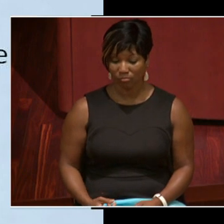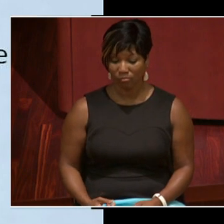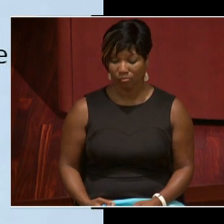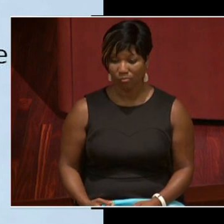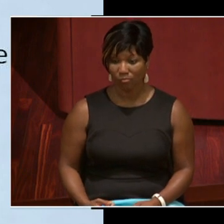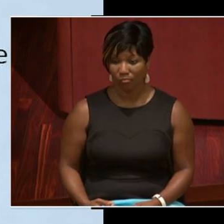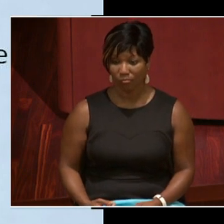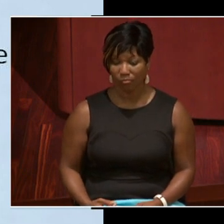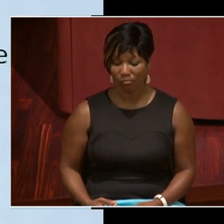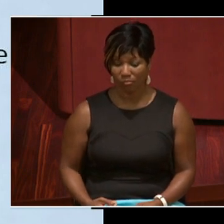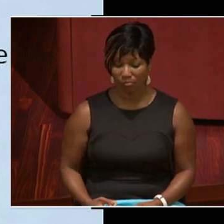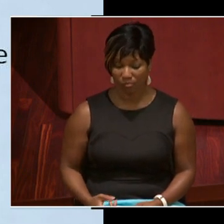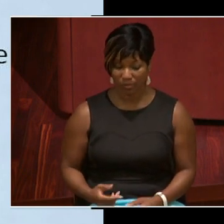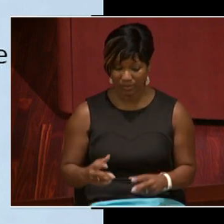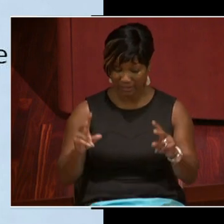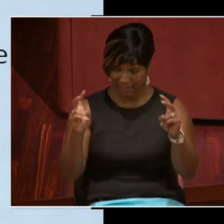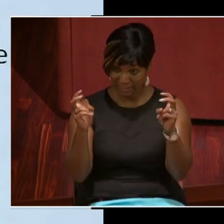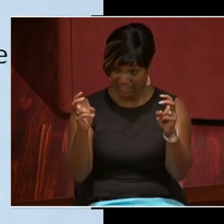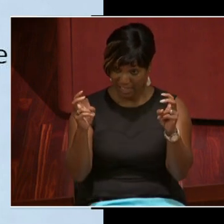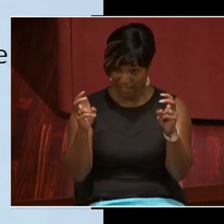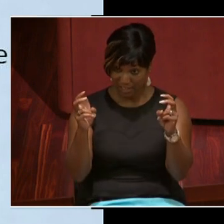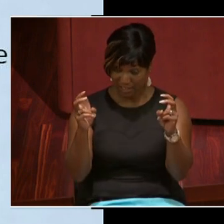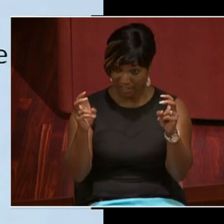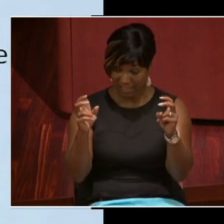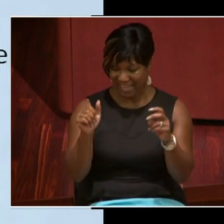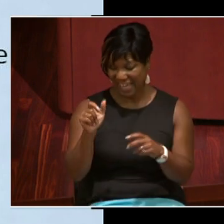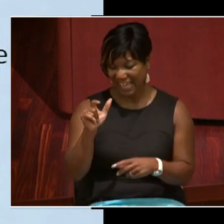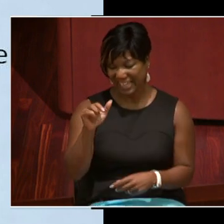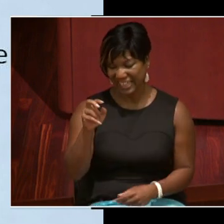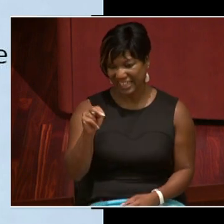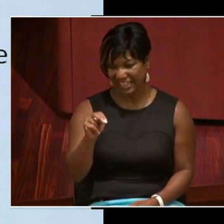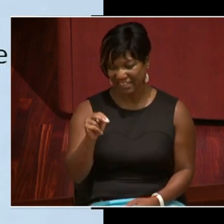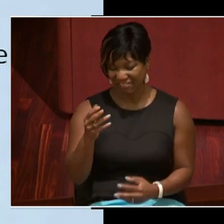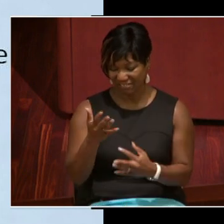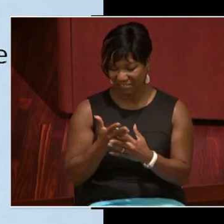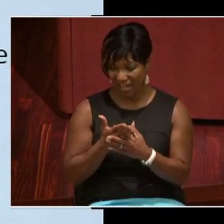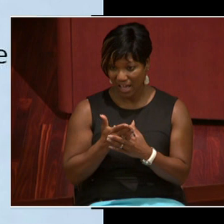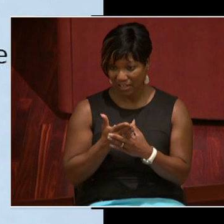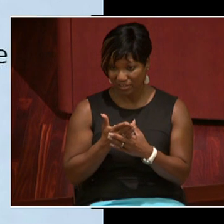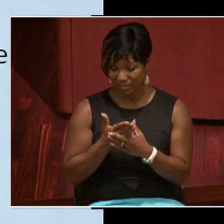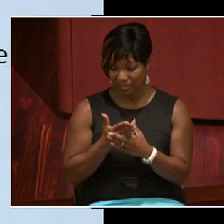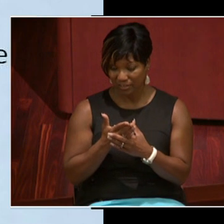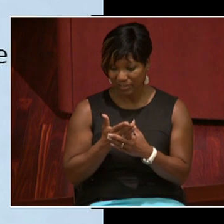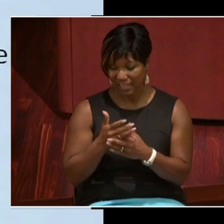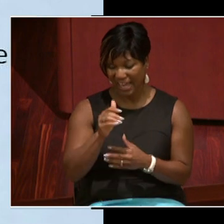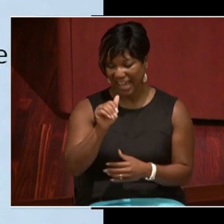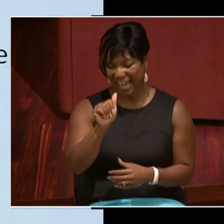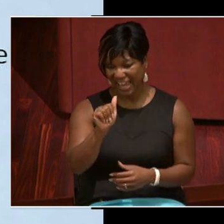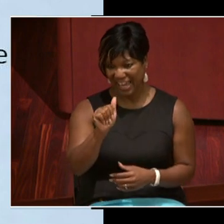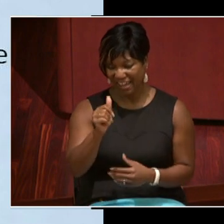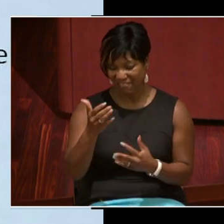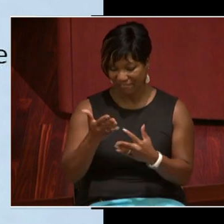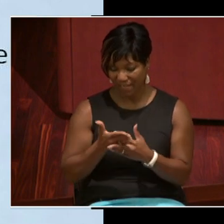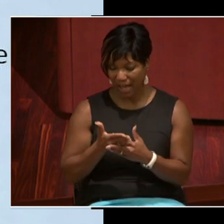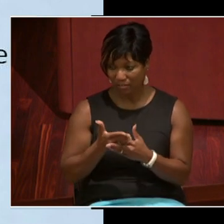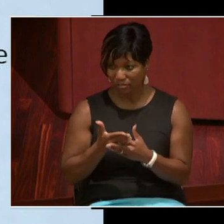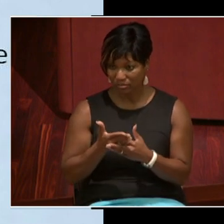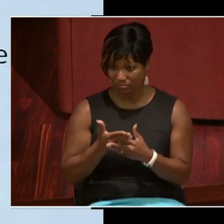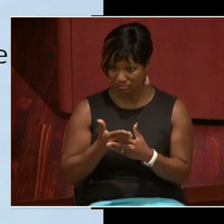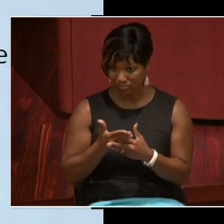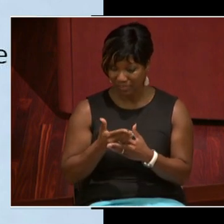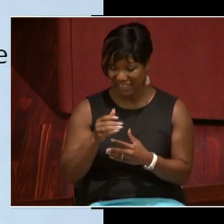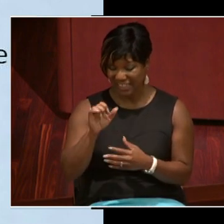The title of this session is called Alien Files, and we refer to them as A files.